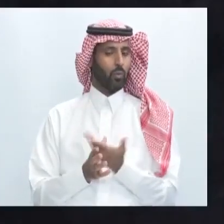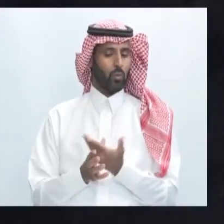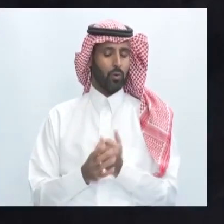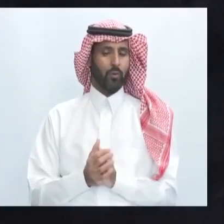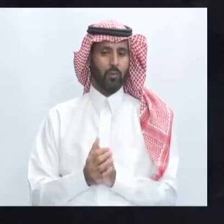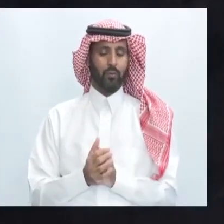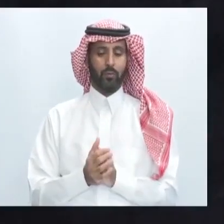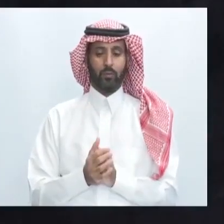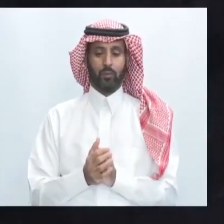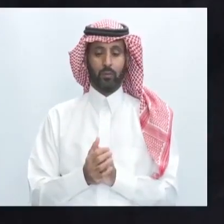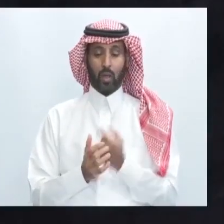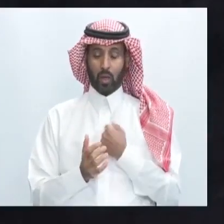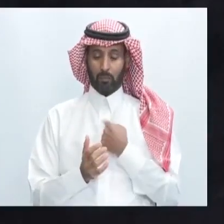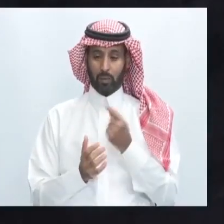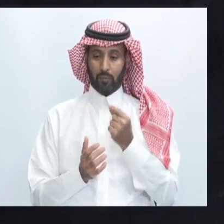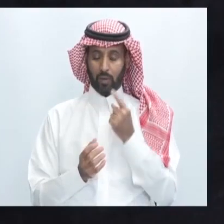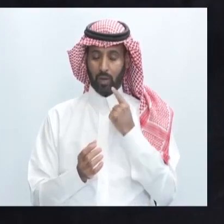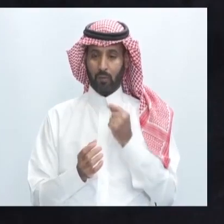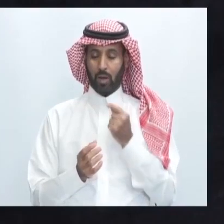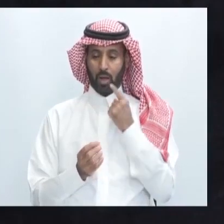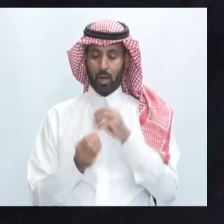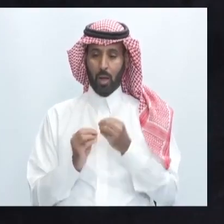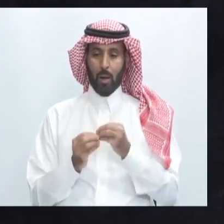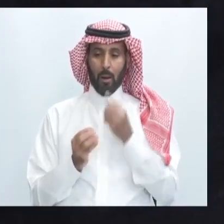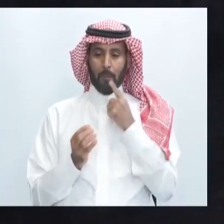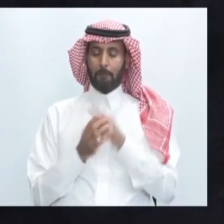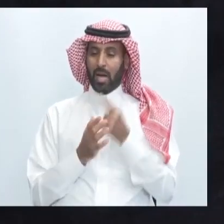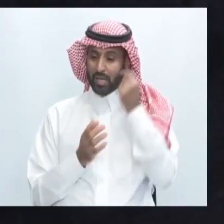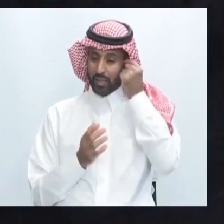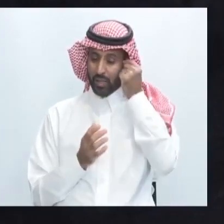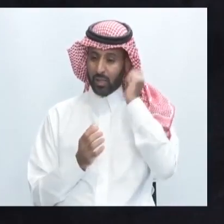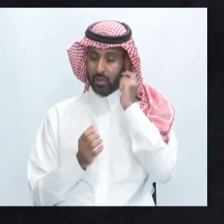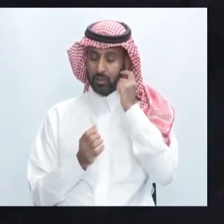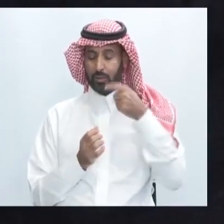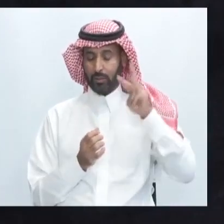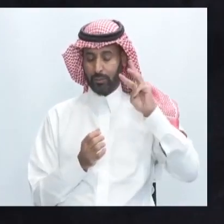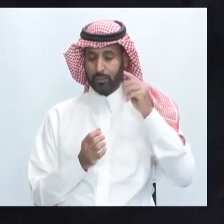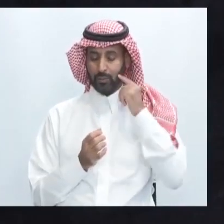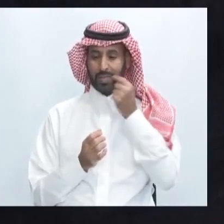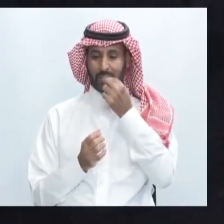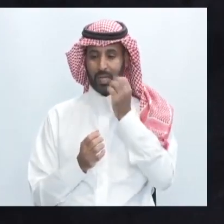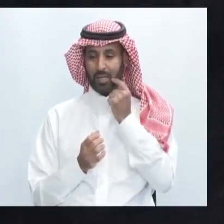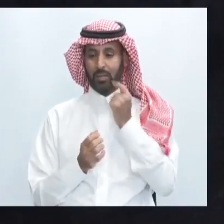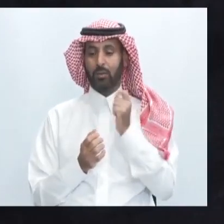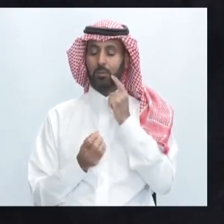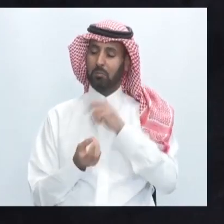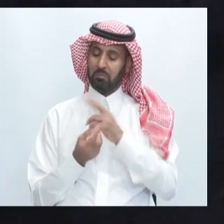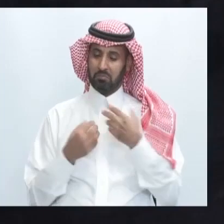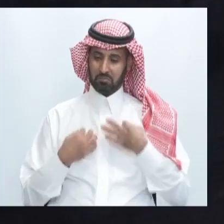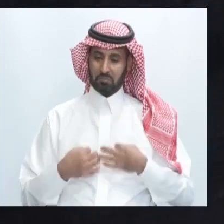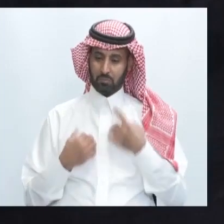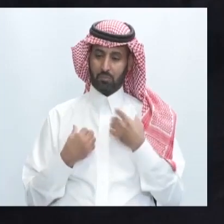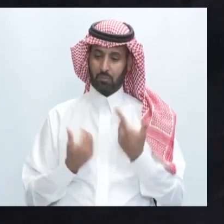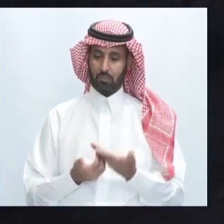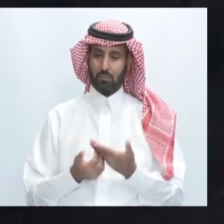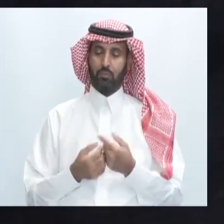and why? For example, me, my favorite color is maybe either black or white, because it goes with everything that I